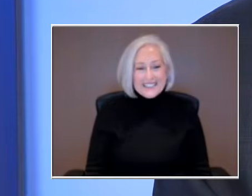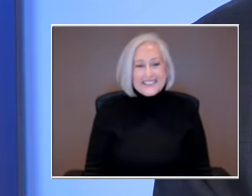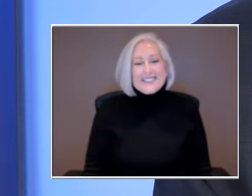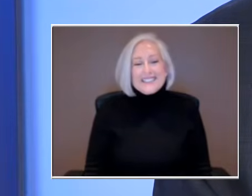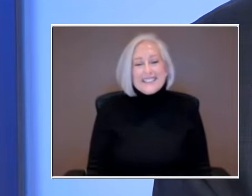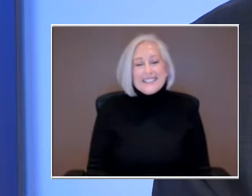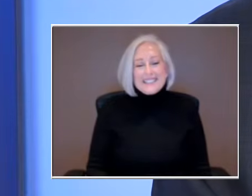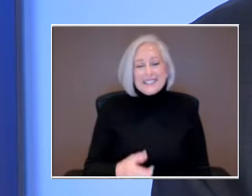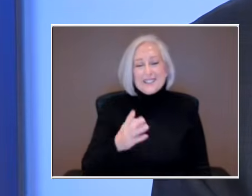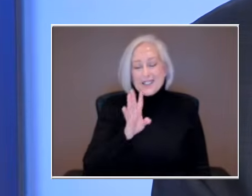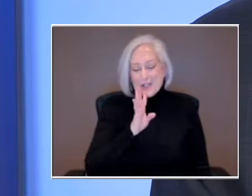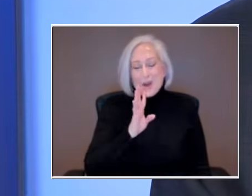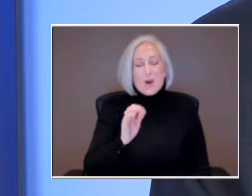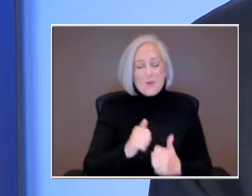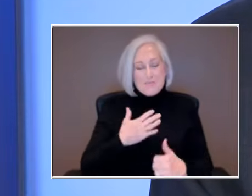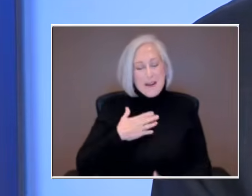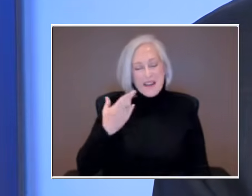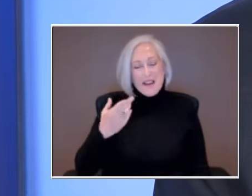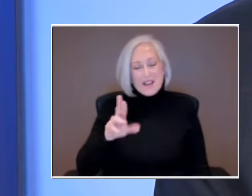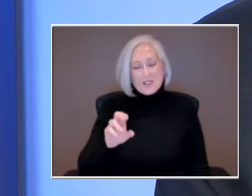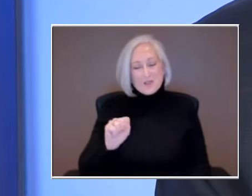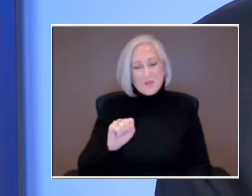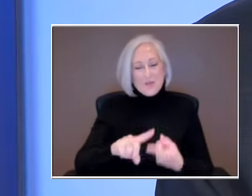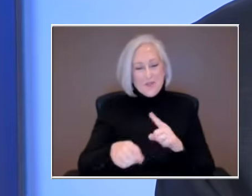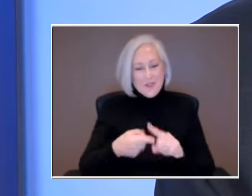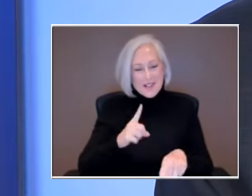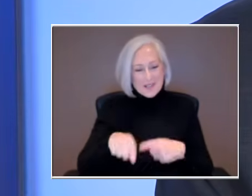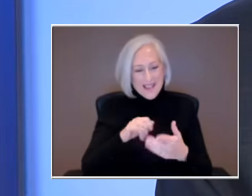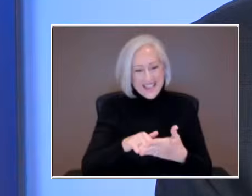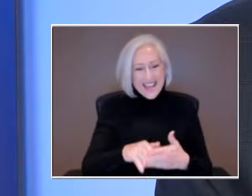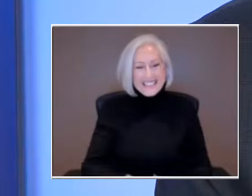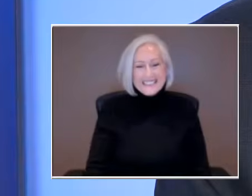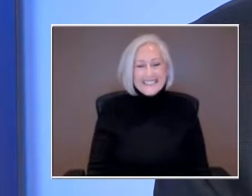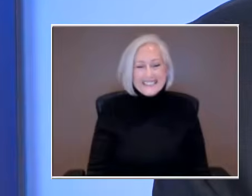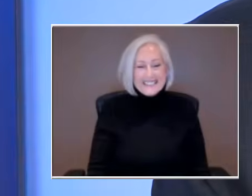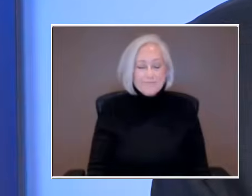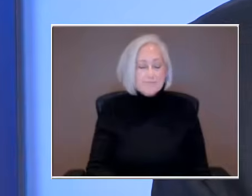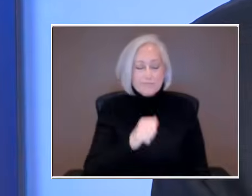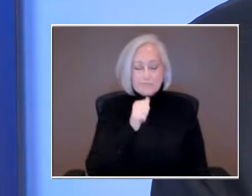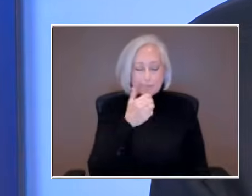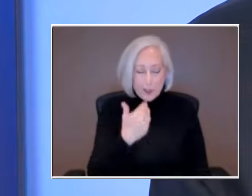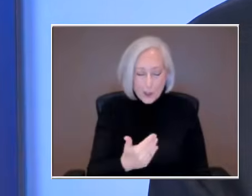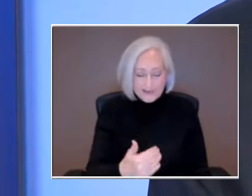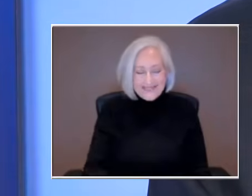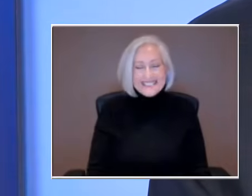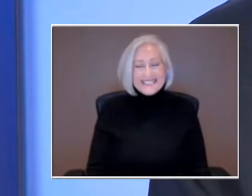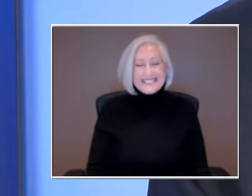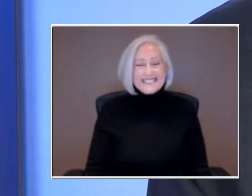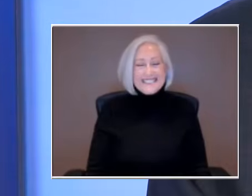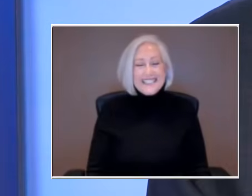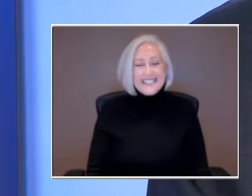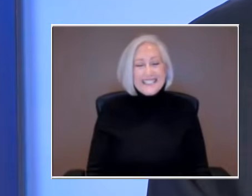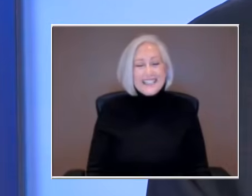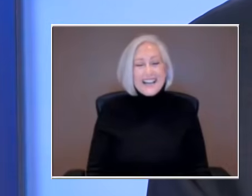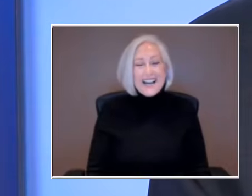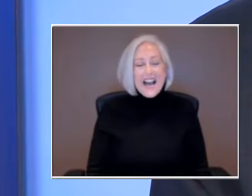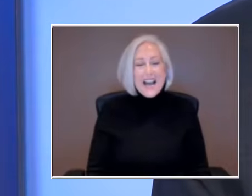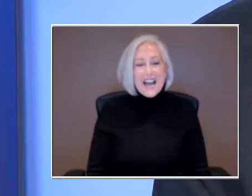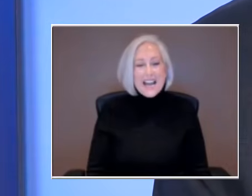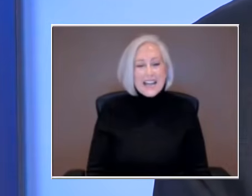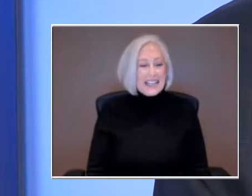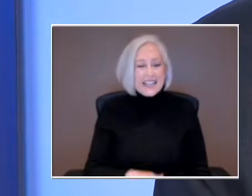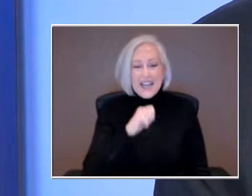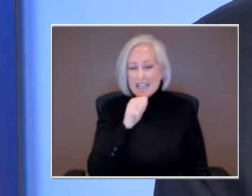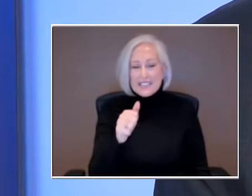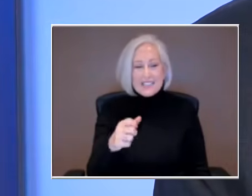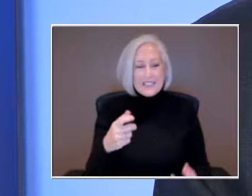that. What would they tell you? That didn't go well. Yeah. So, but no, I didn't play any. I